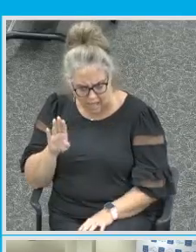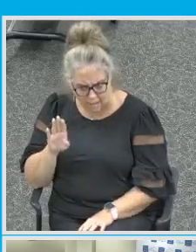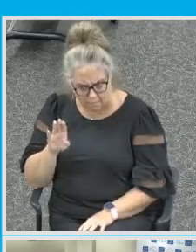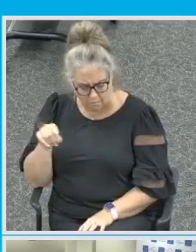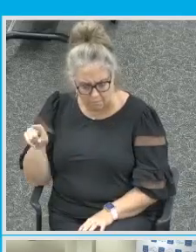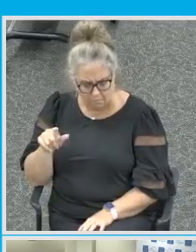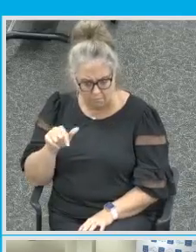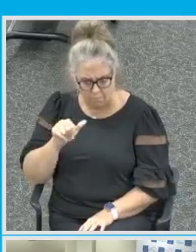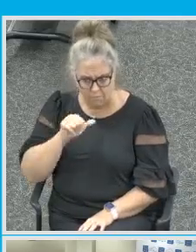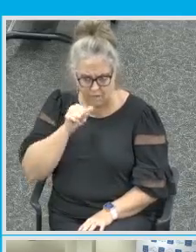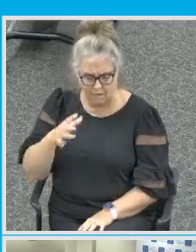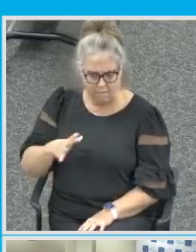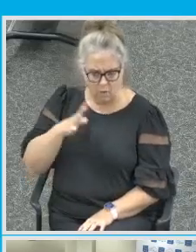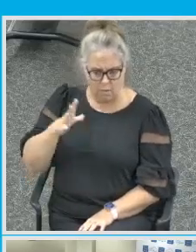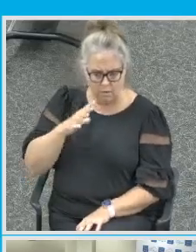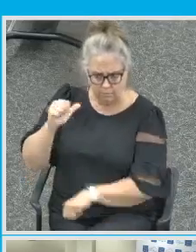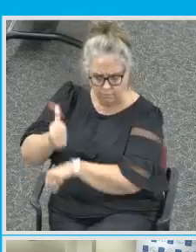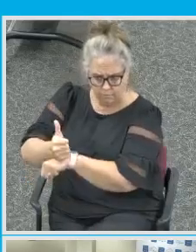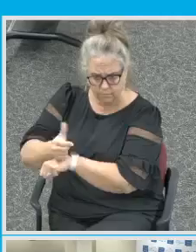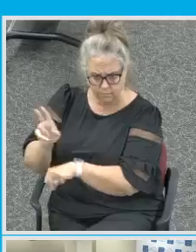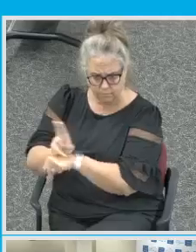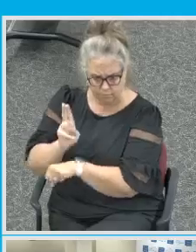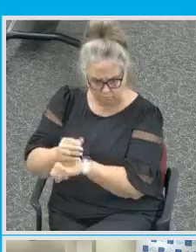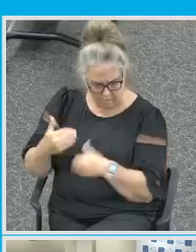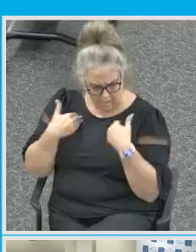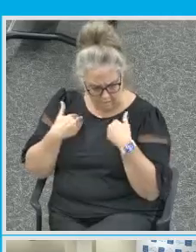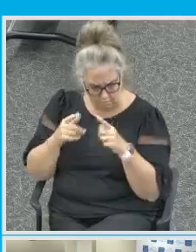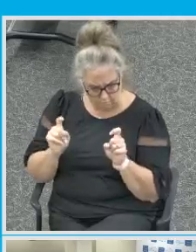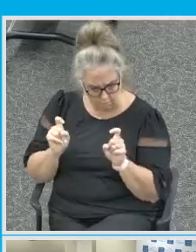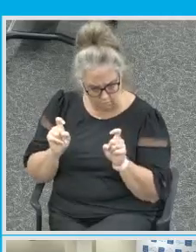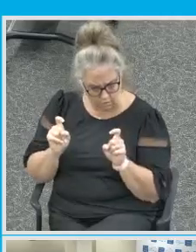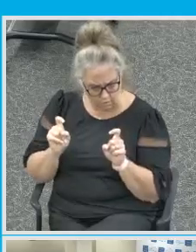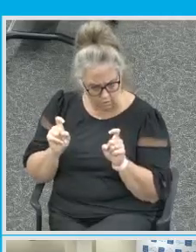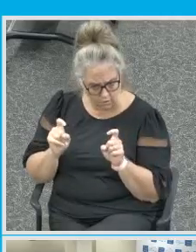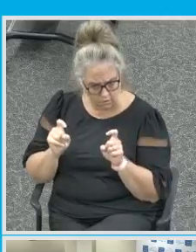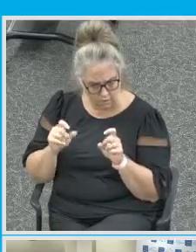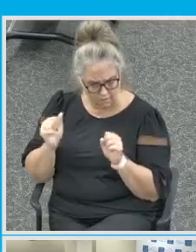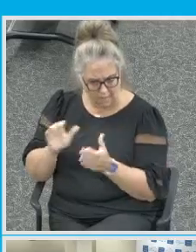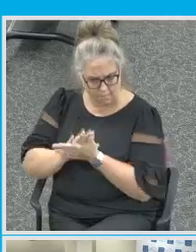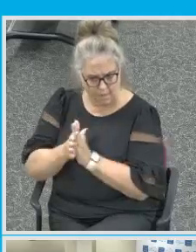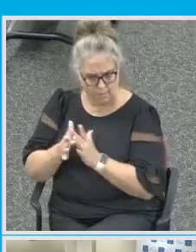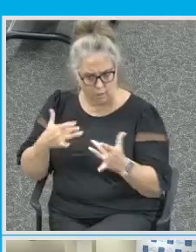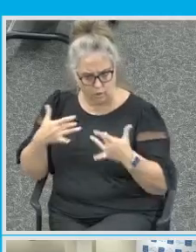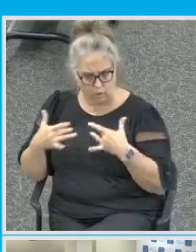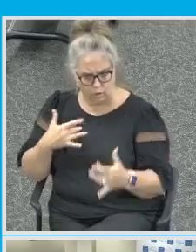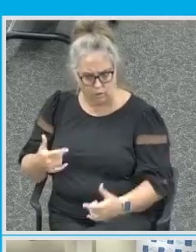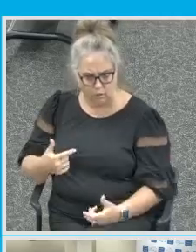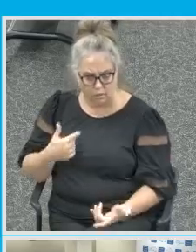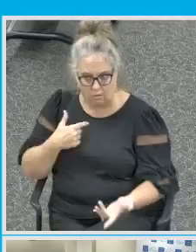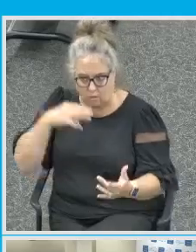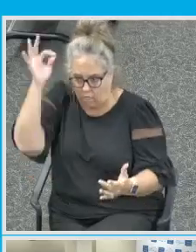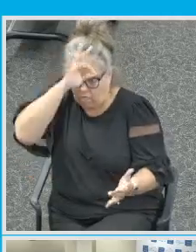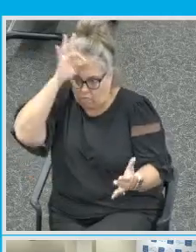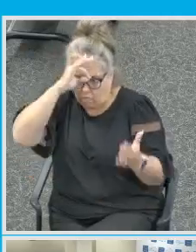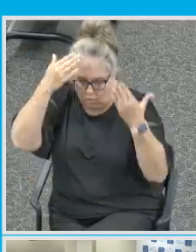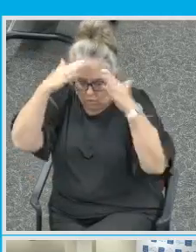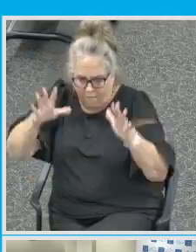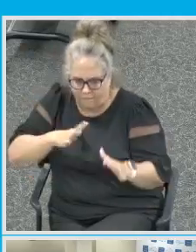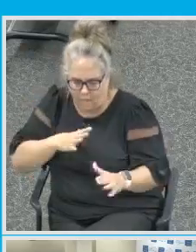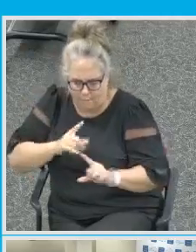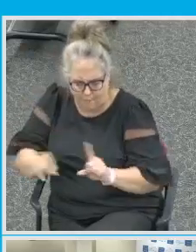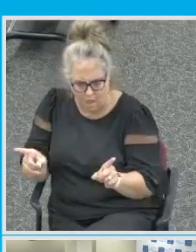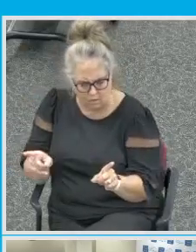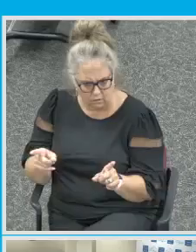formally utilized in our camp that could be concerned with? And if we don't know, that's fine. I did